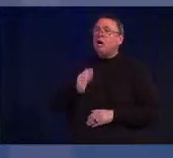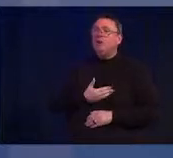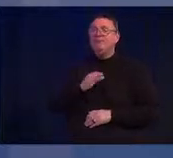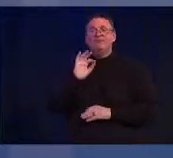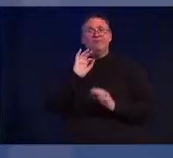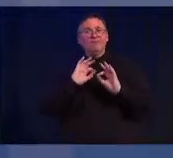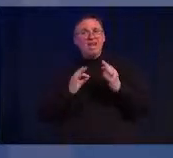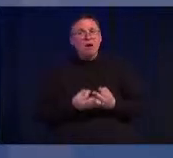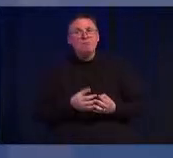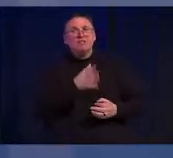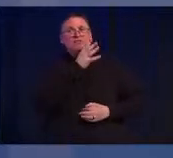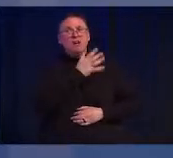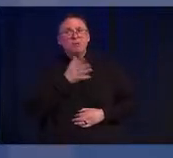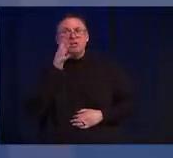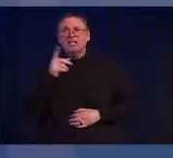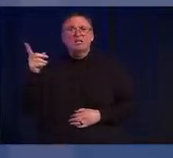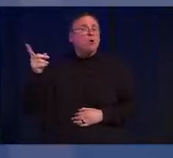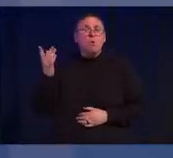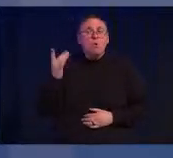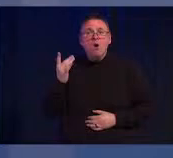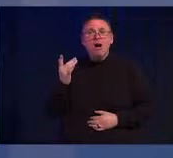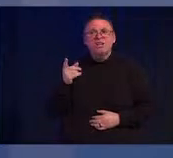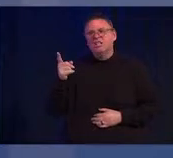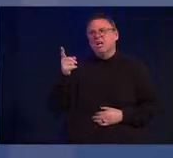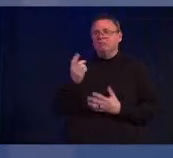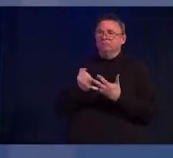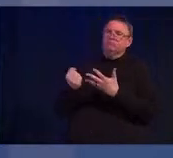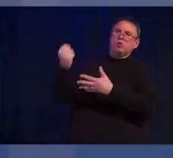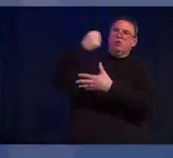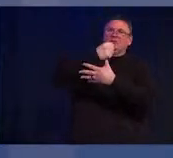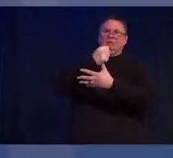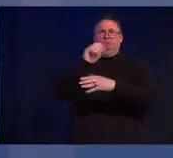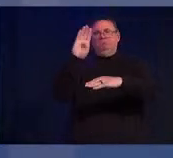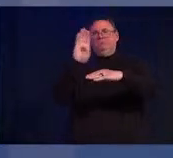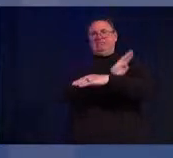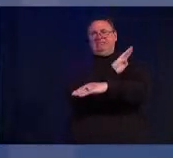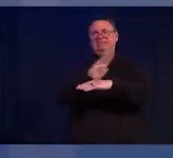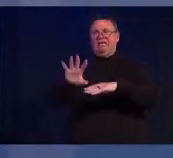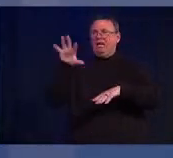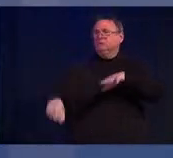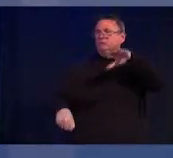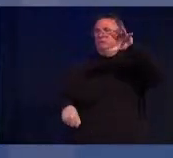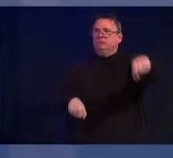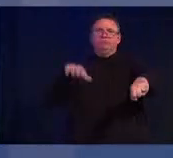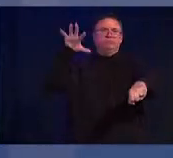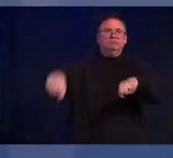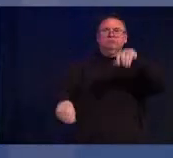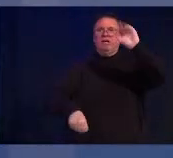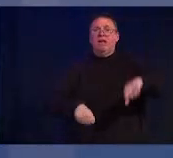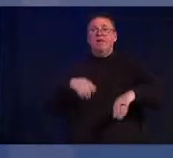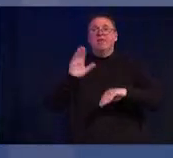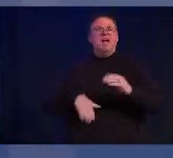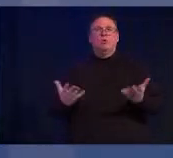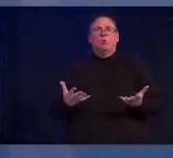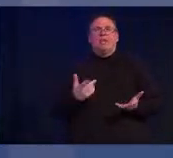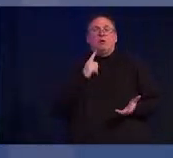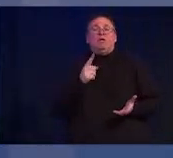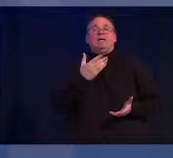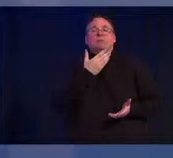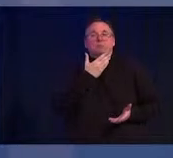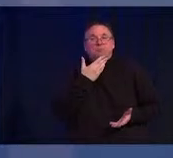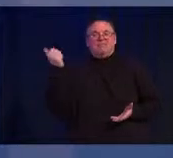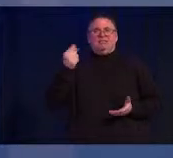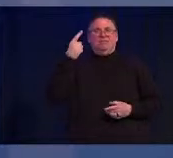and they're doing it because they're prioritizing corporations above what's best for the